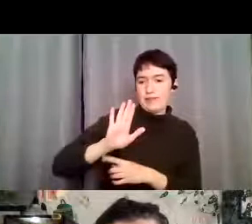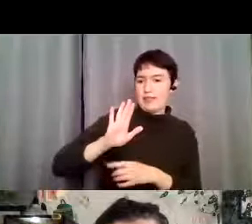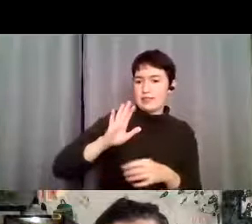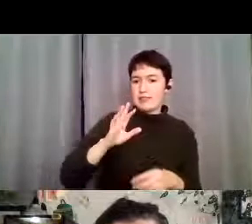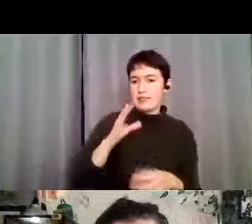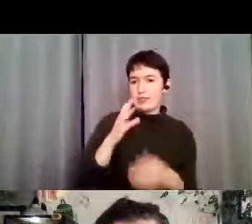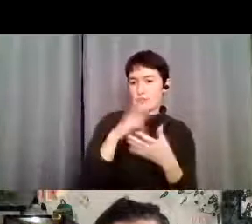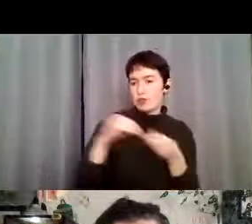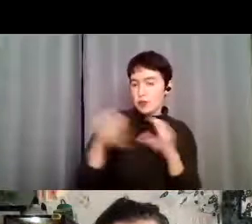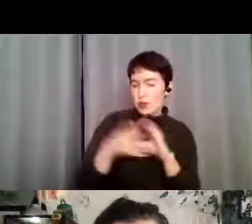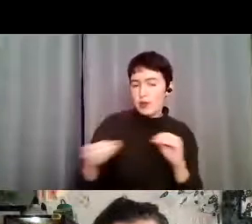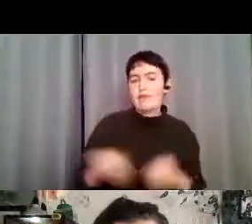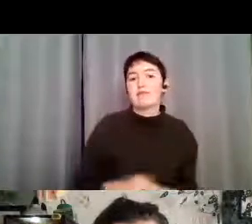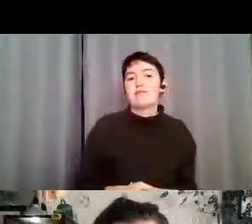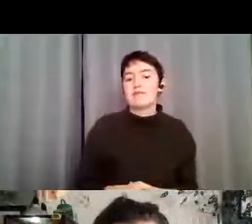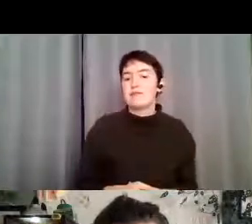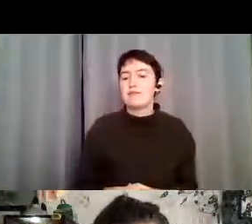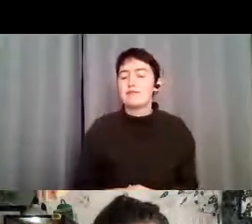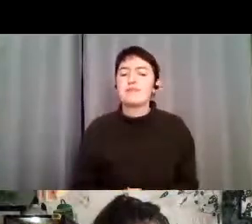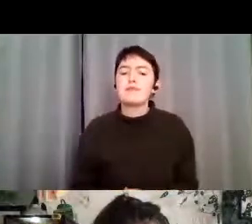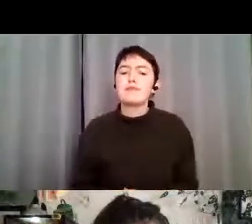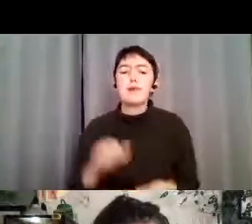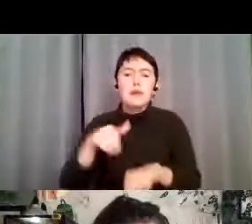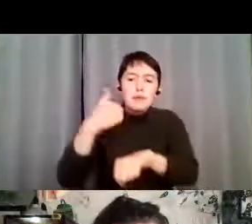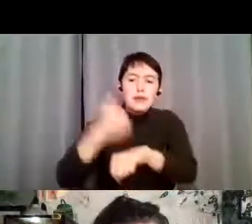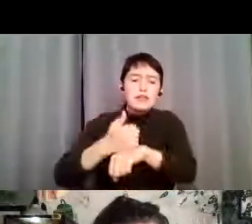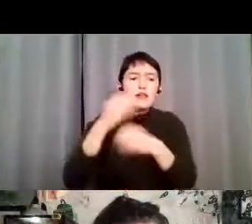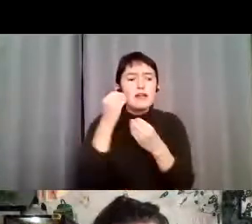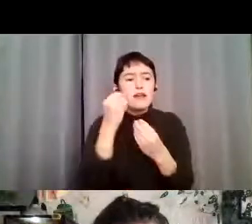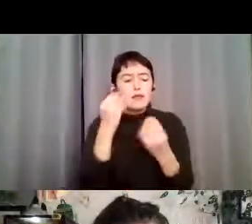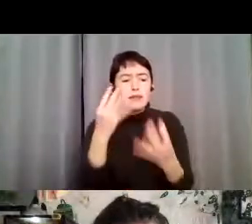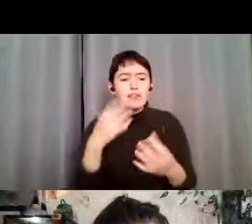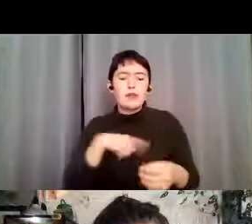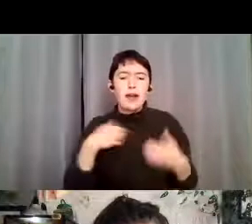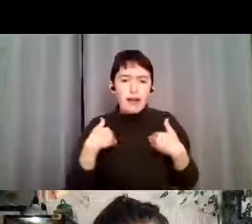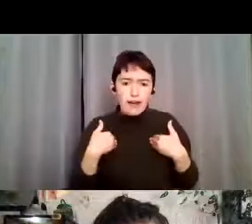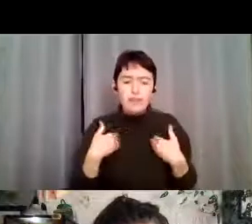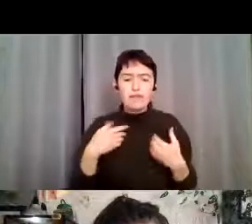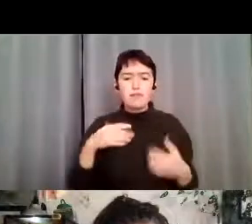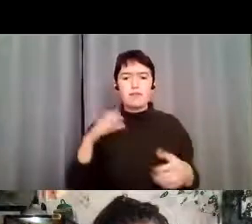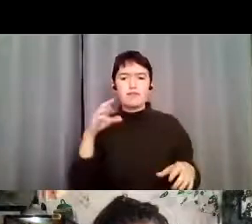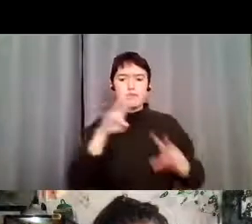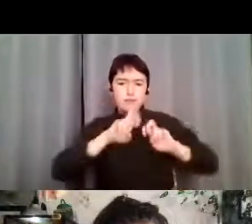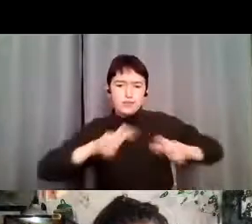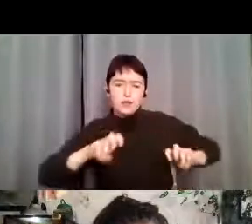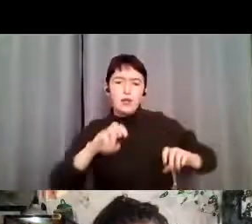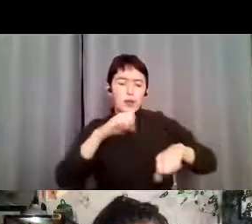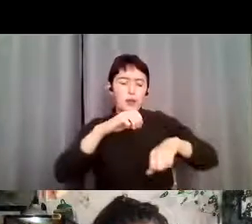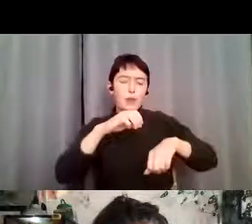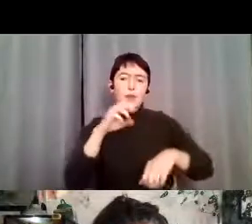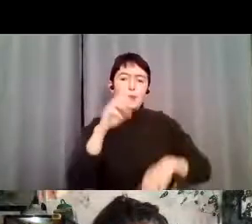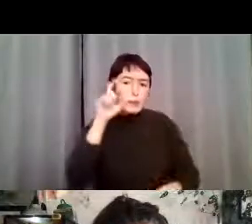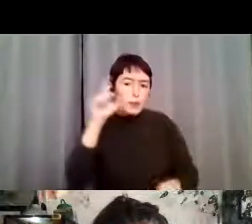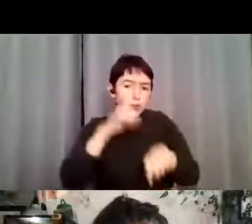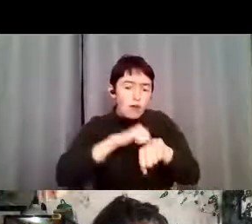story. So based on information that we have from looking at moon rocks and from listening to all of the